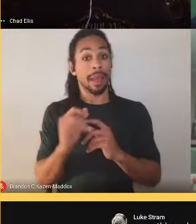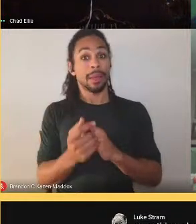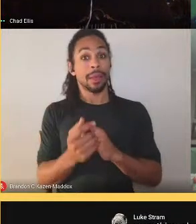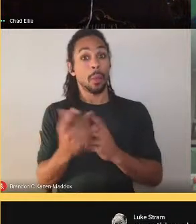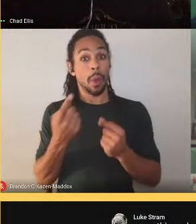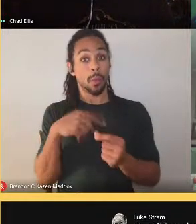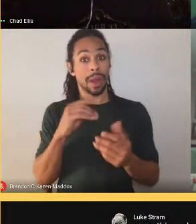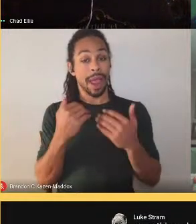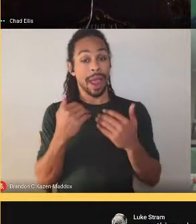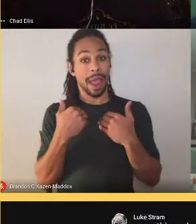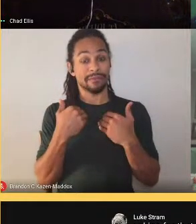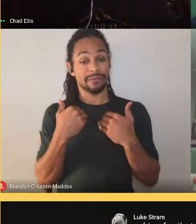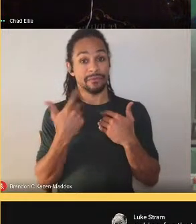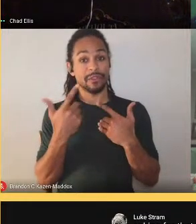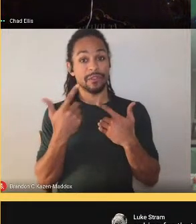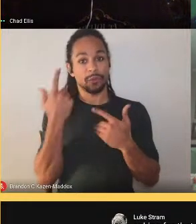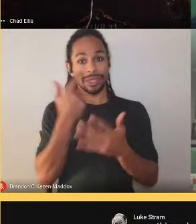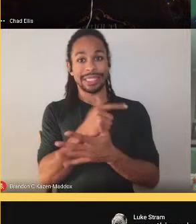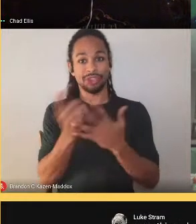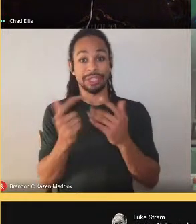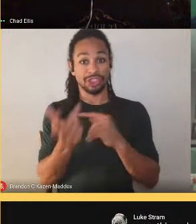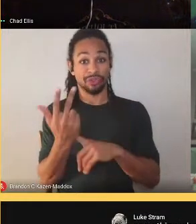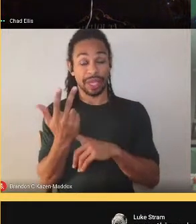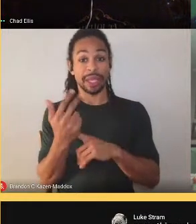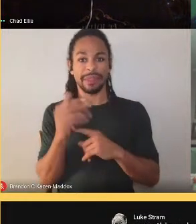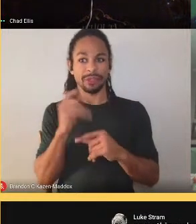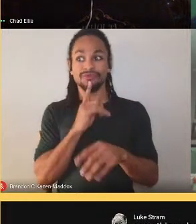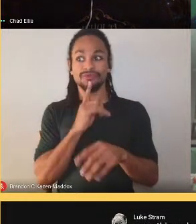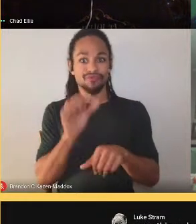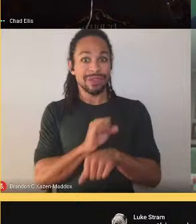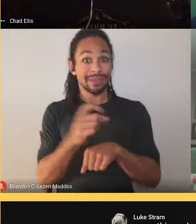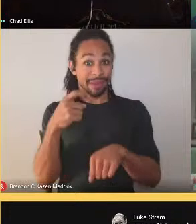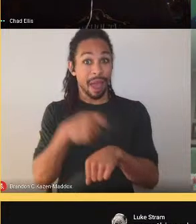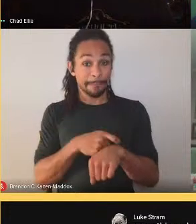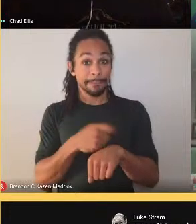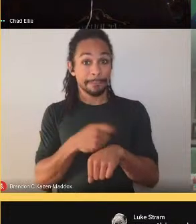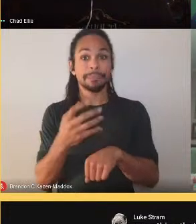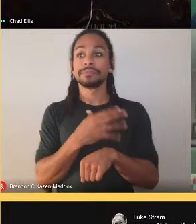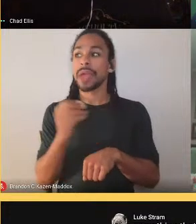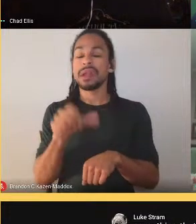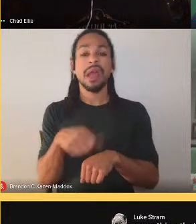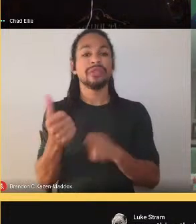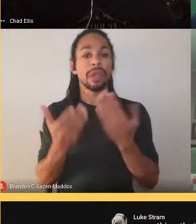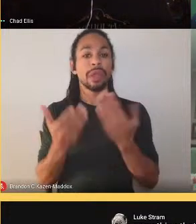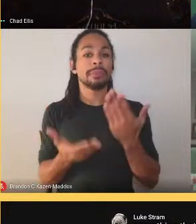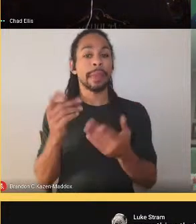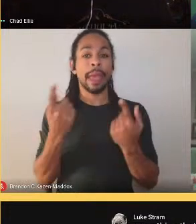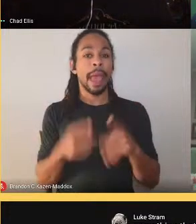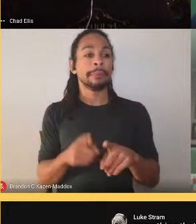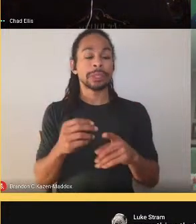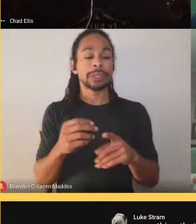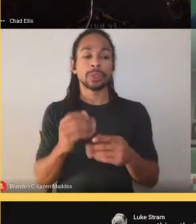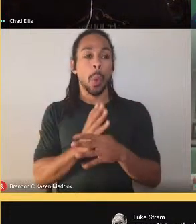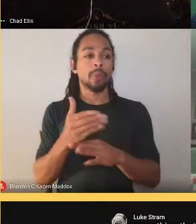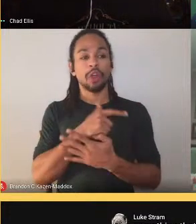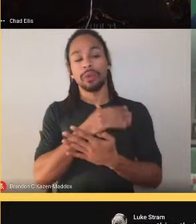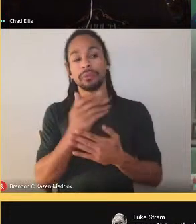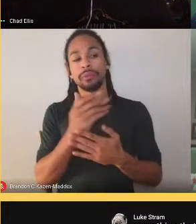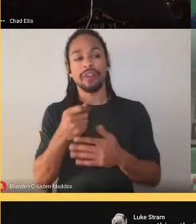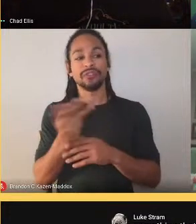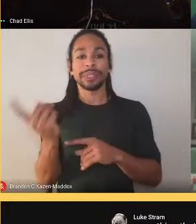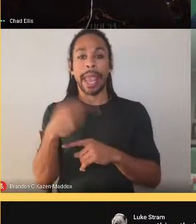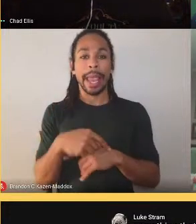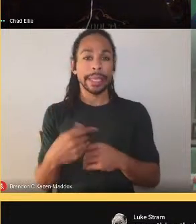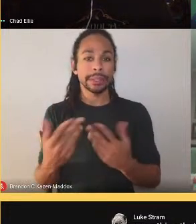actually pretty much real time. Another one maybe takes place, you know, over a few days or something like that. So there are rules for